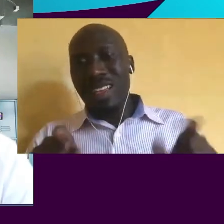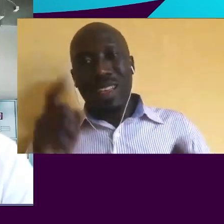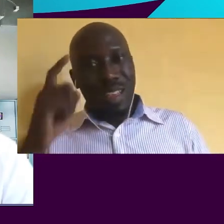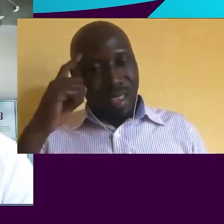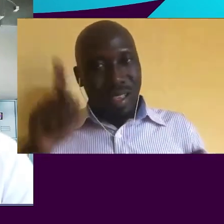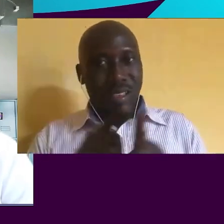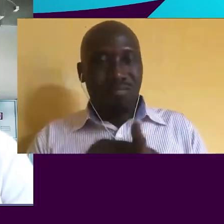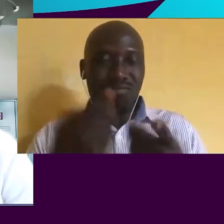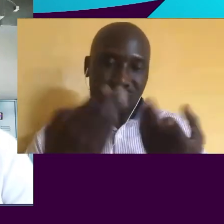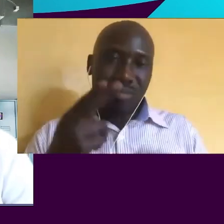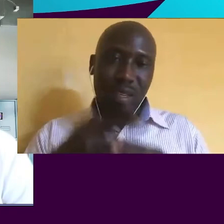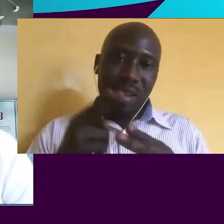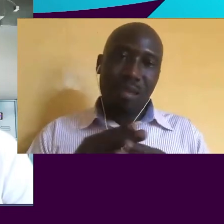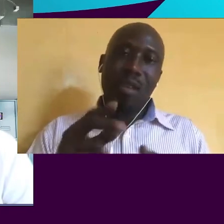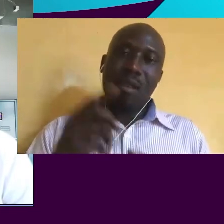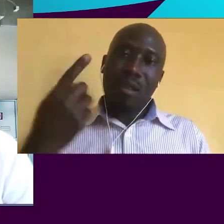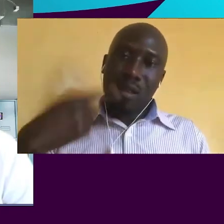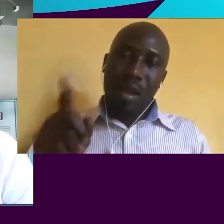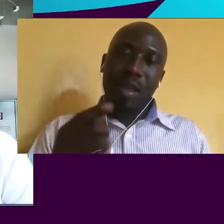very much, Ismail.